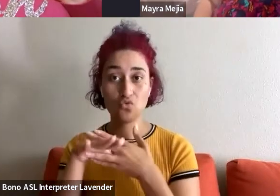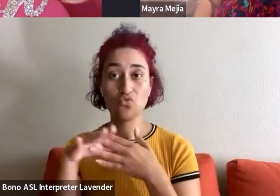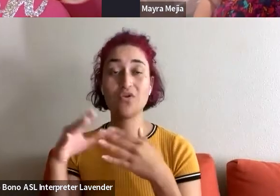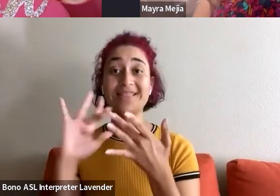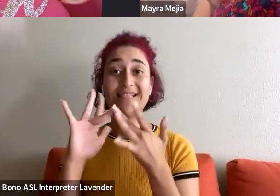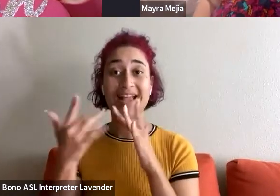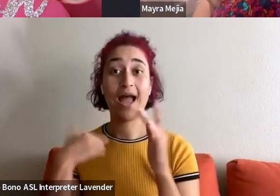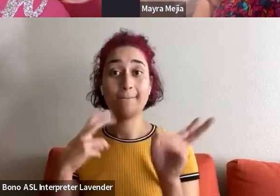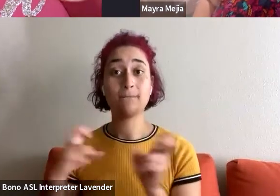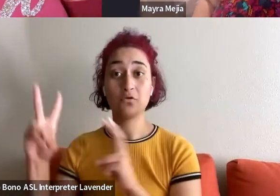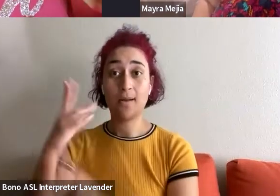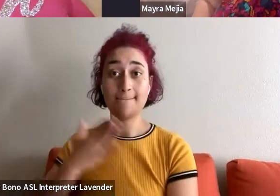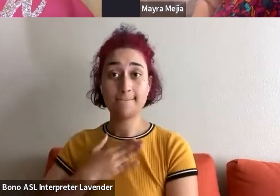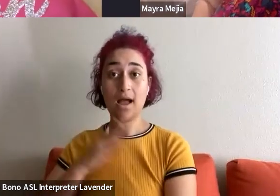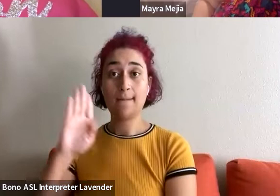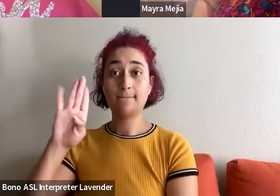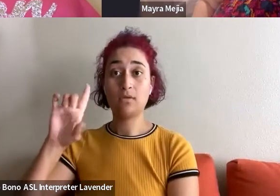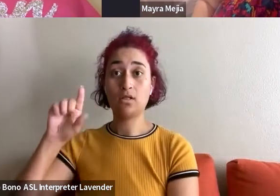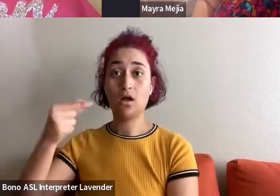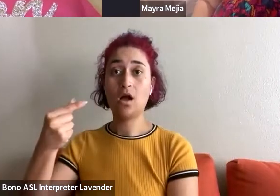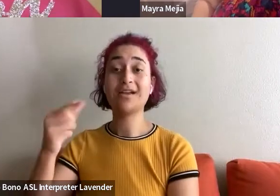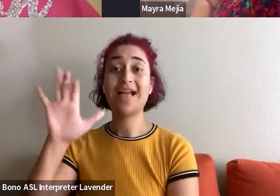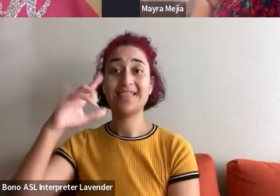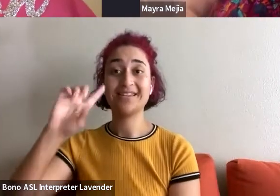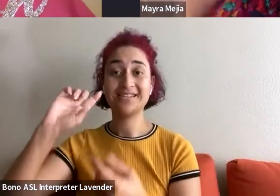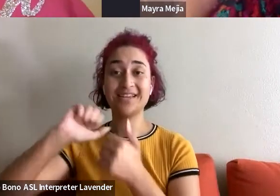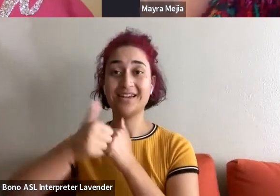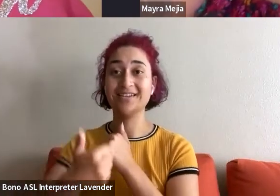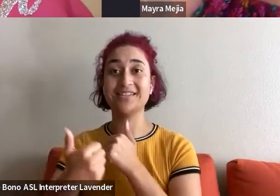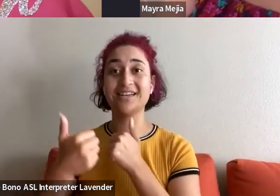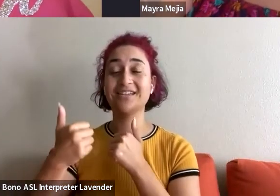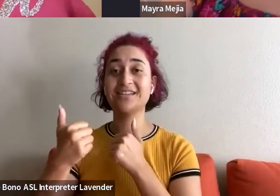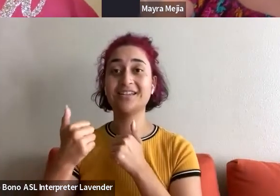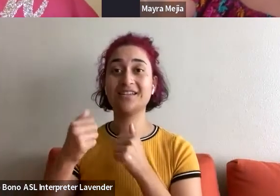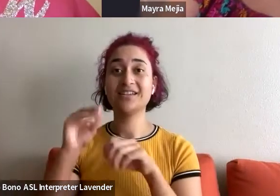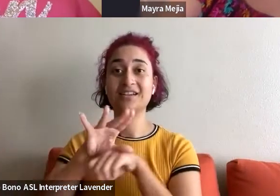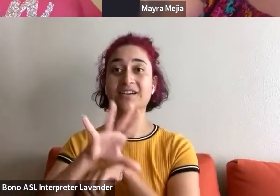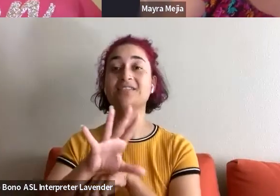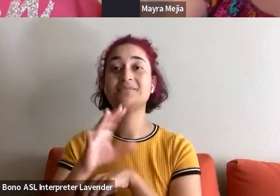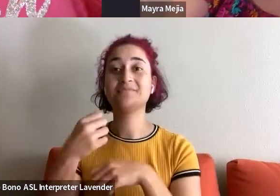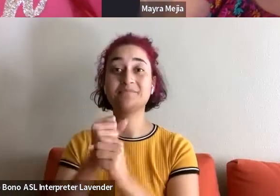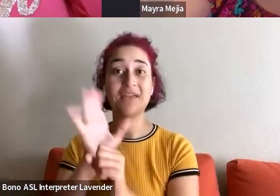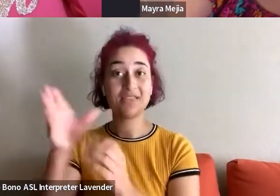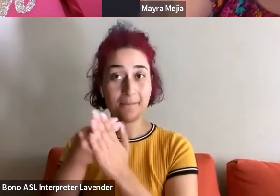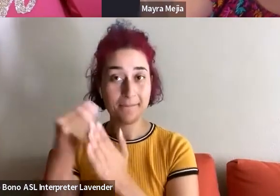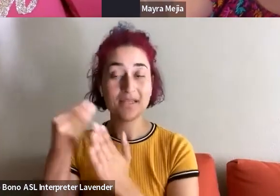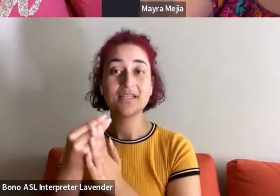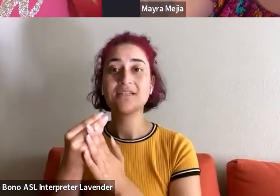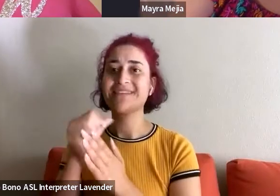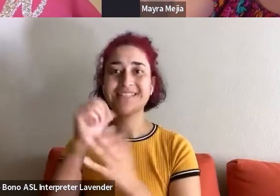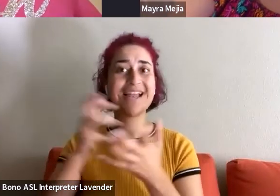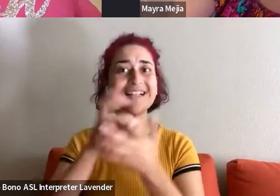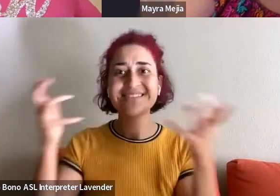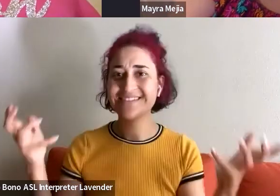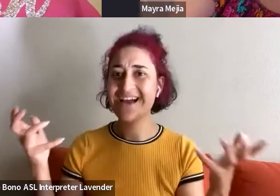blog. And that's how influencers make their money. That's how it's not a lot of money. There are